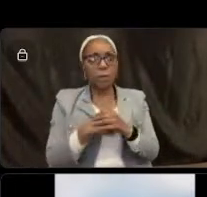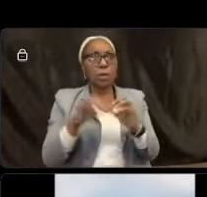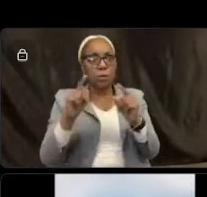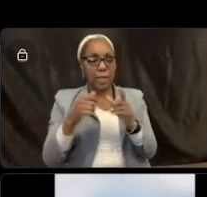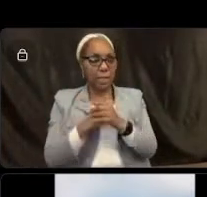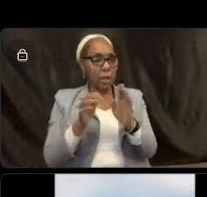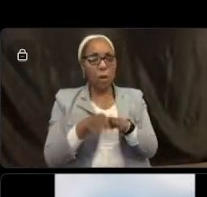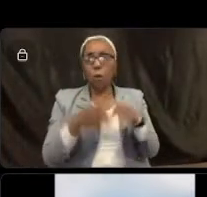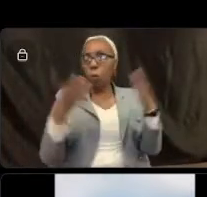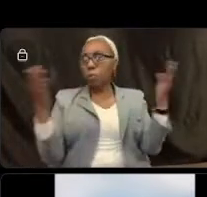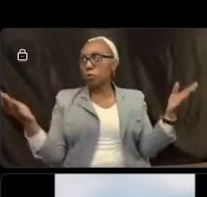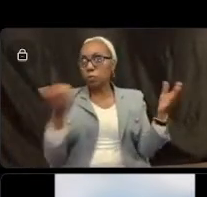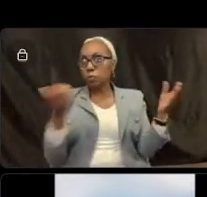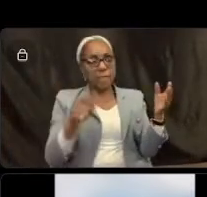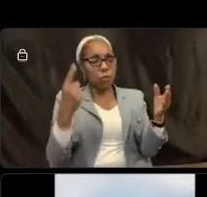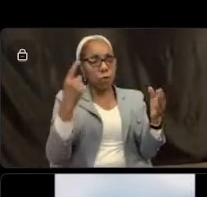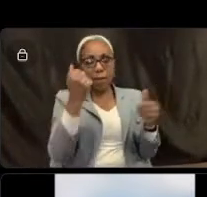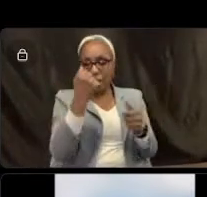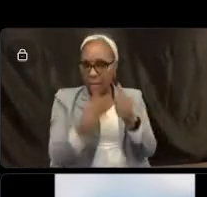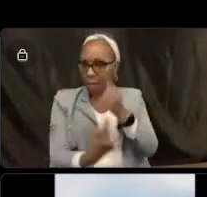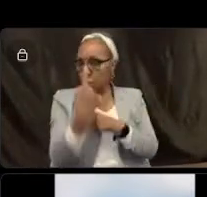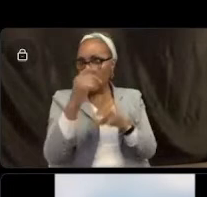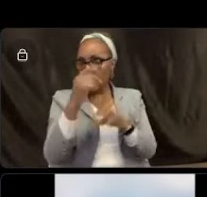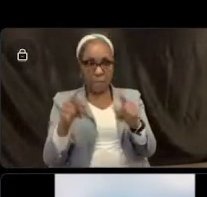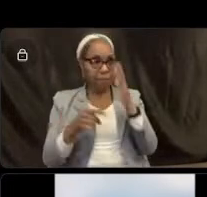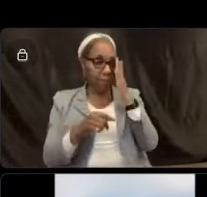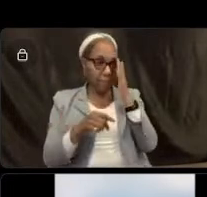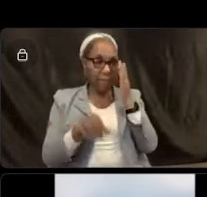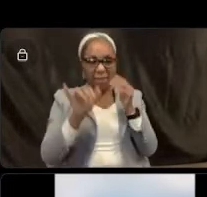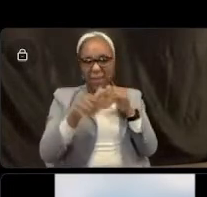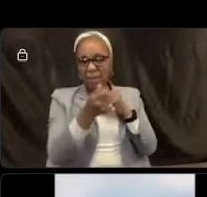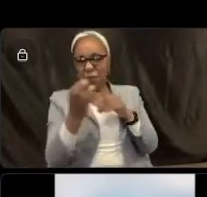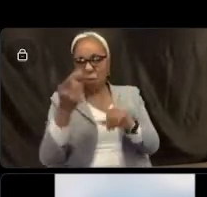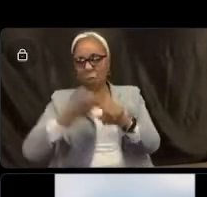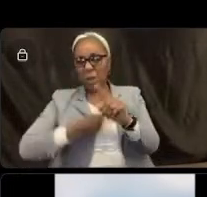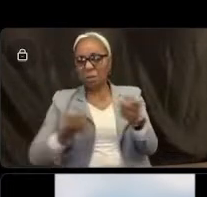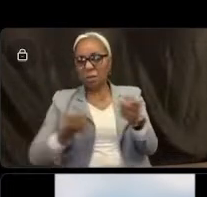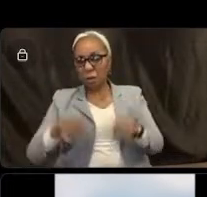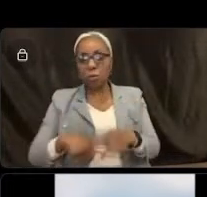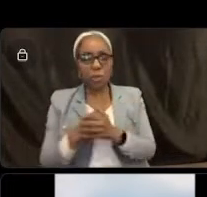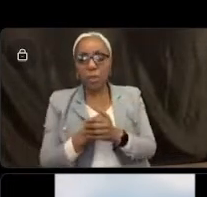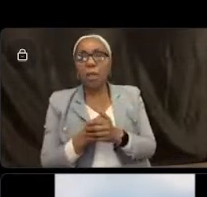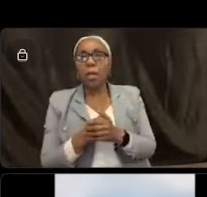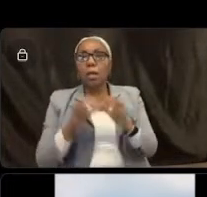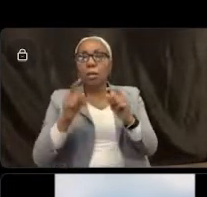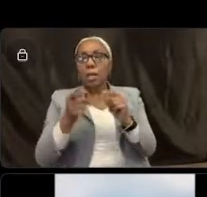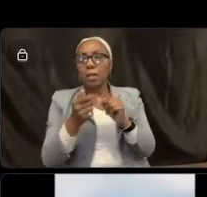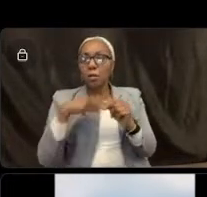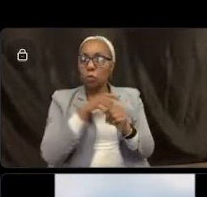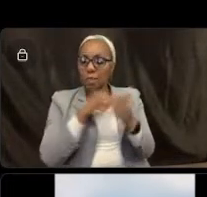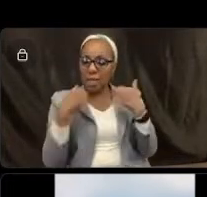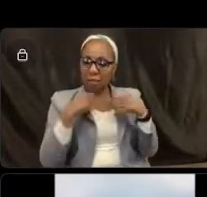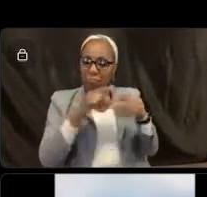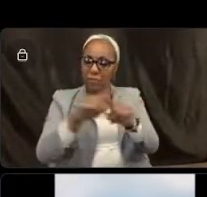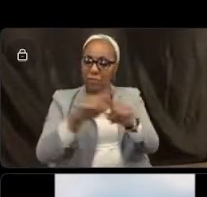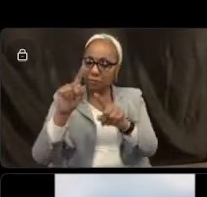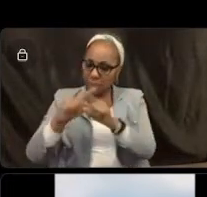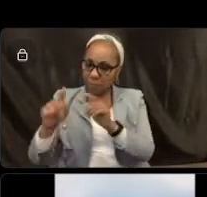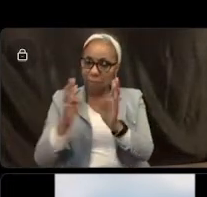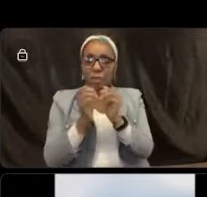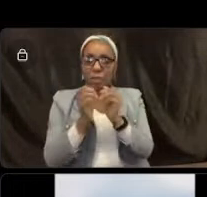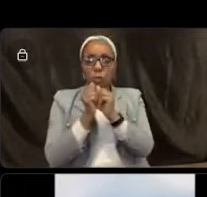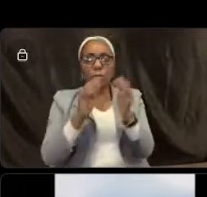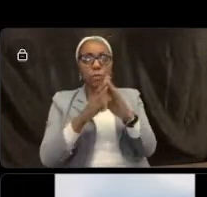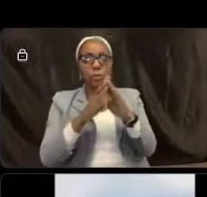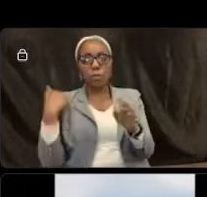open to anybody and everybody. And that was a few months ago. And so we had a series of meetings with the community before